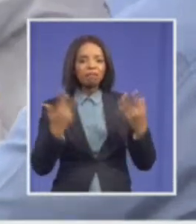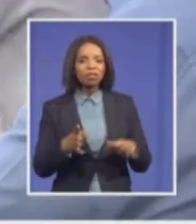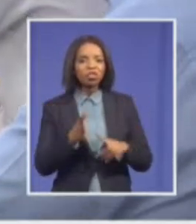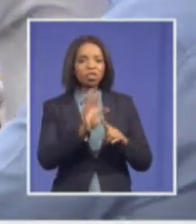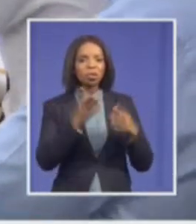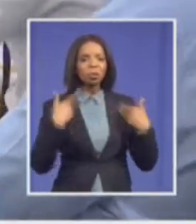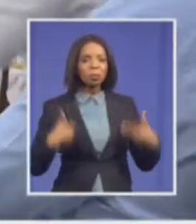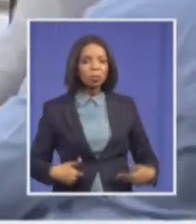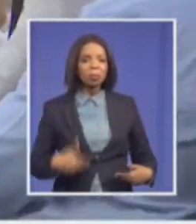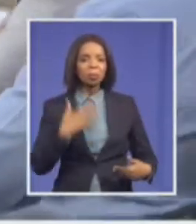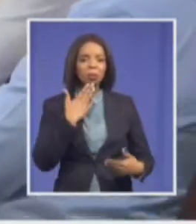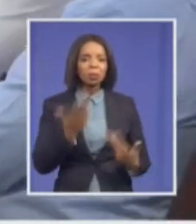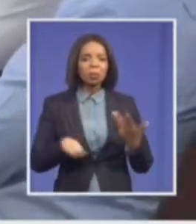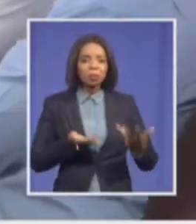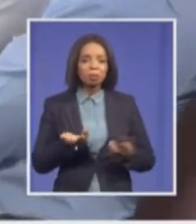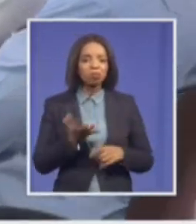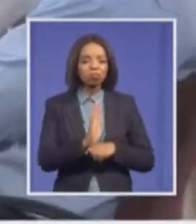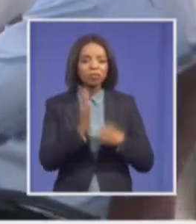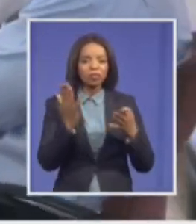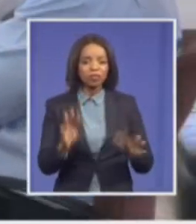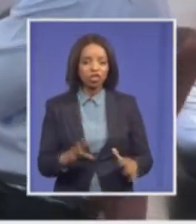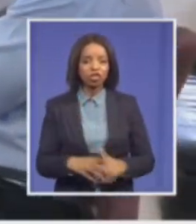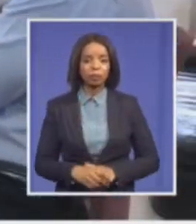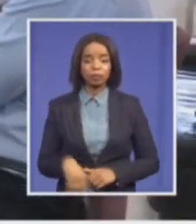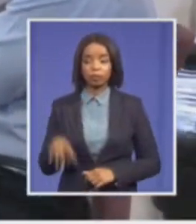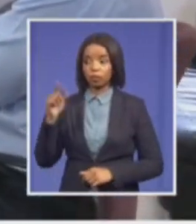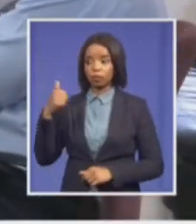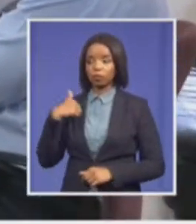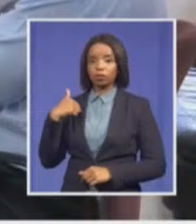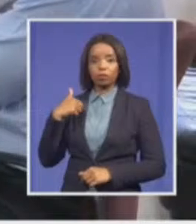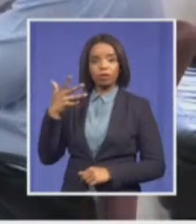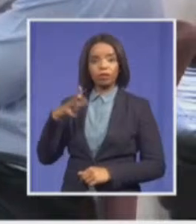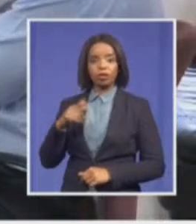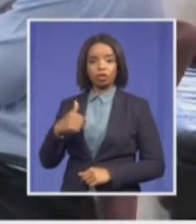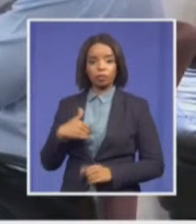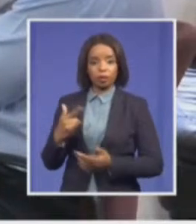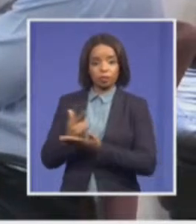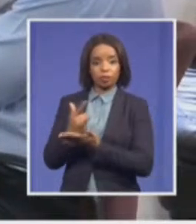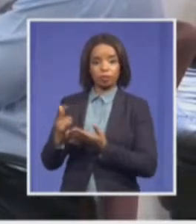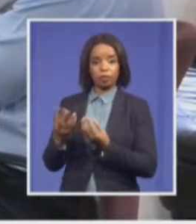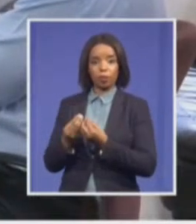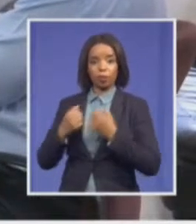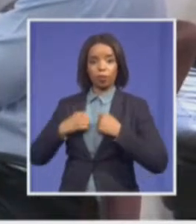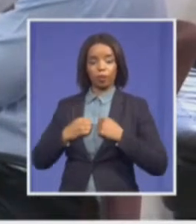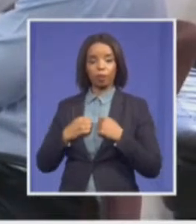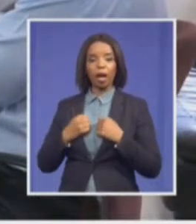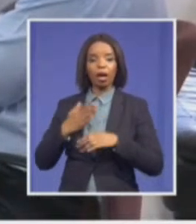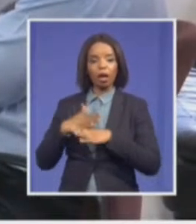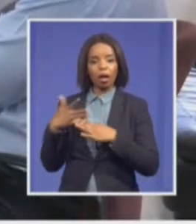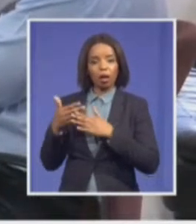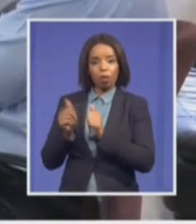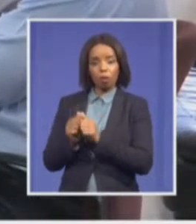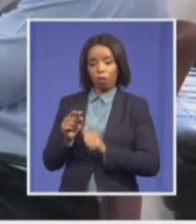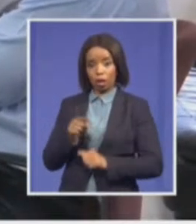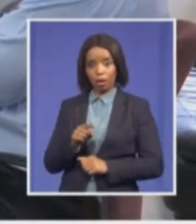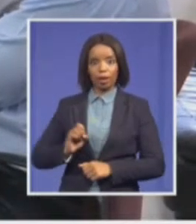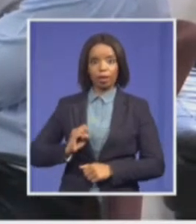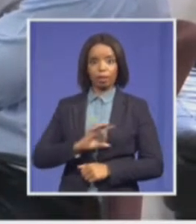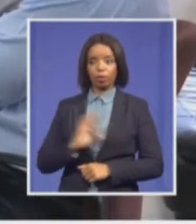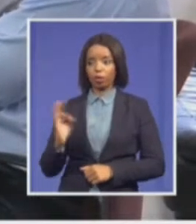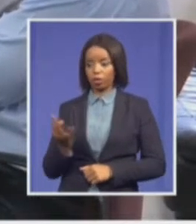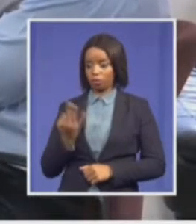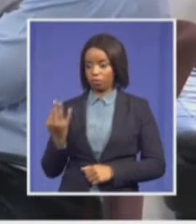friends and my instructing attorney and my colleague and the employee. Can we proceed? They can give an undertaking